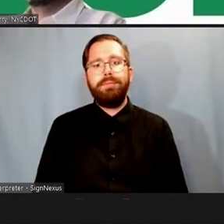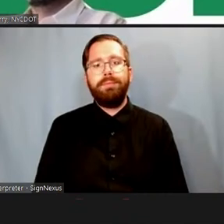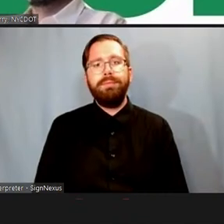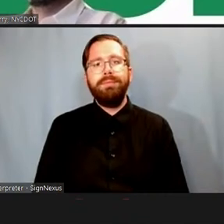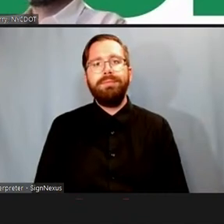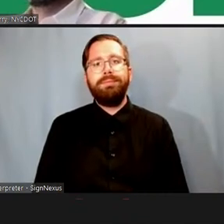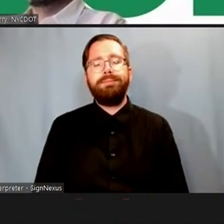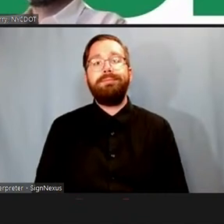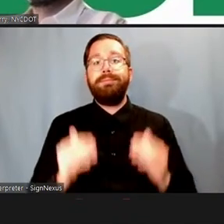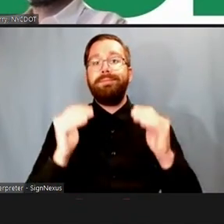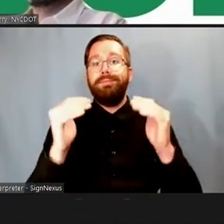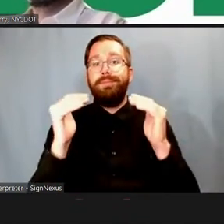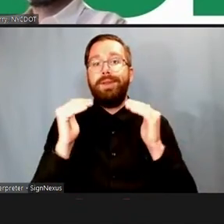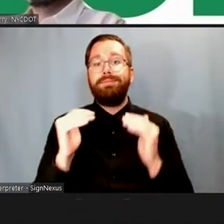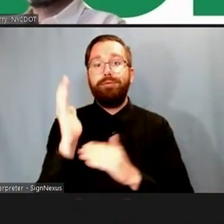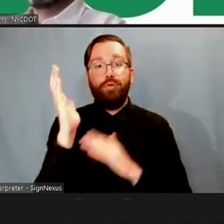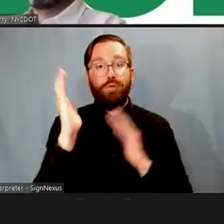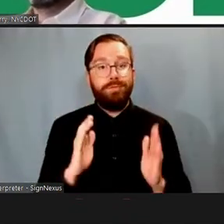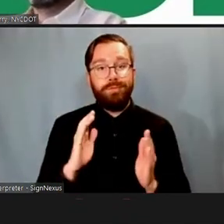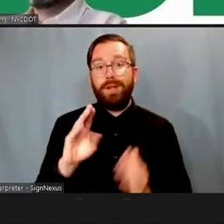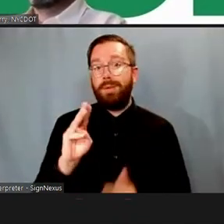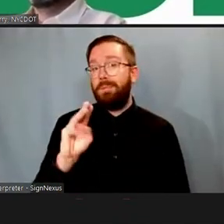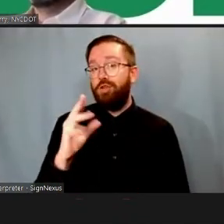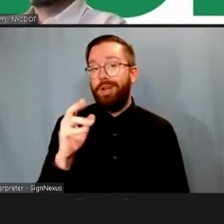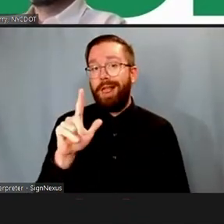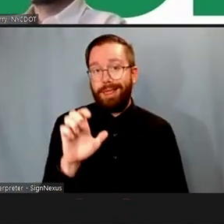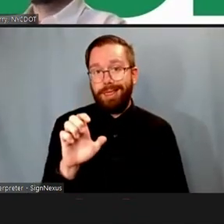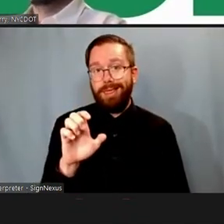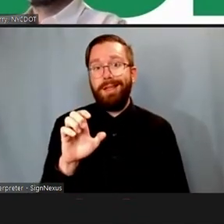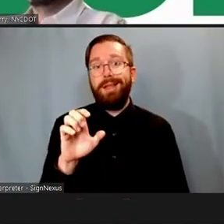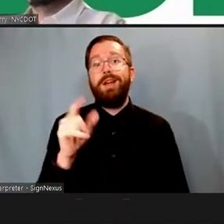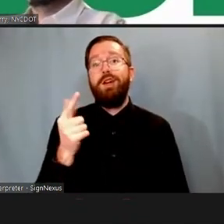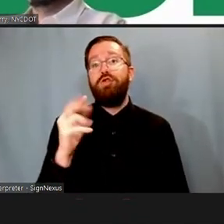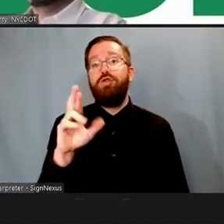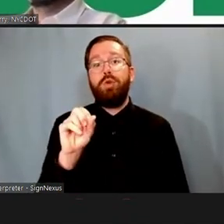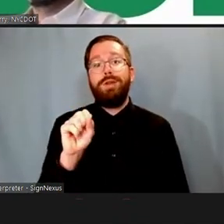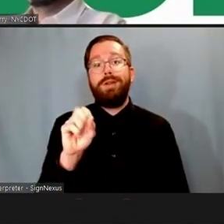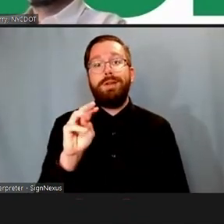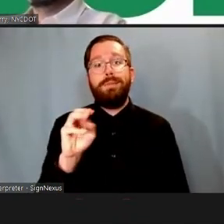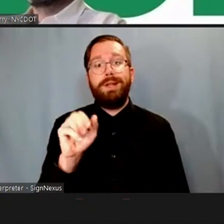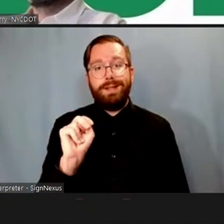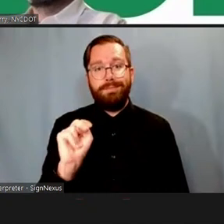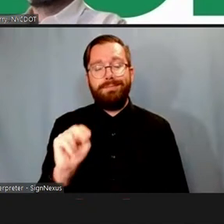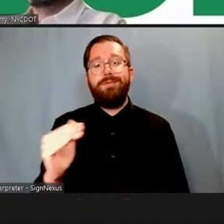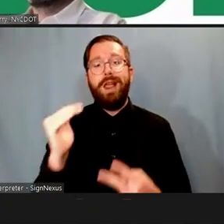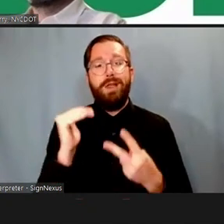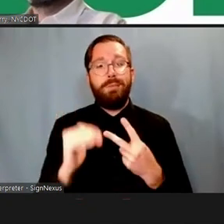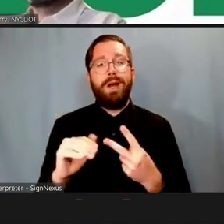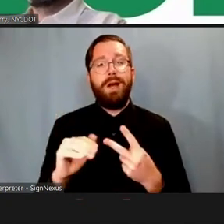the next speaker is michelle grossman followed by luanne konopko